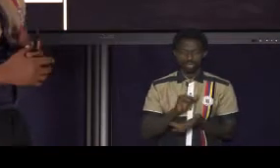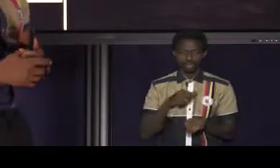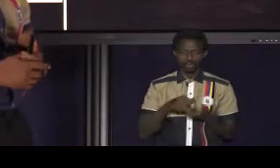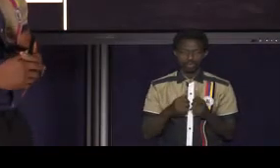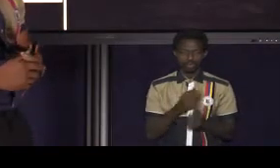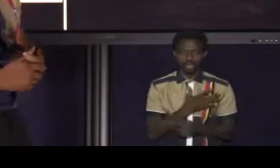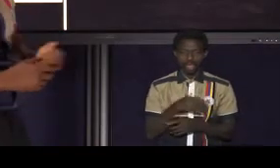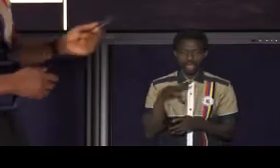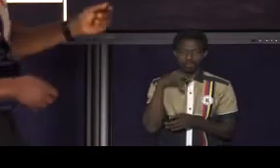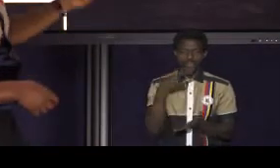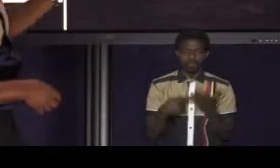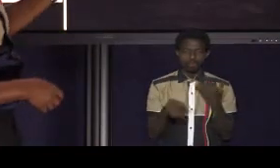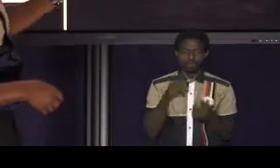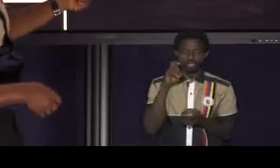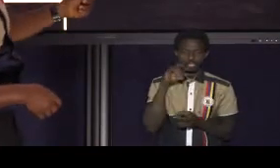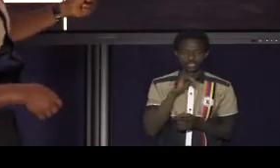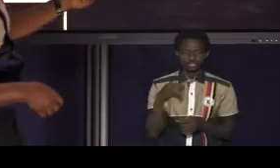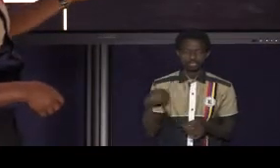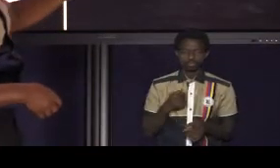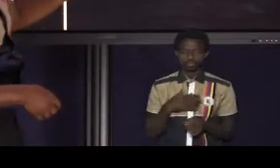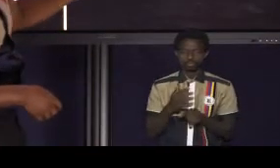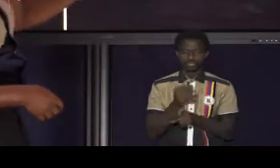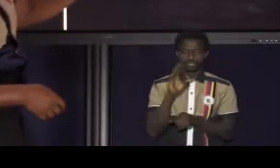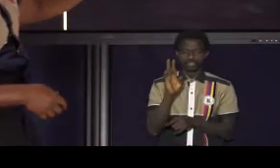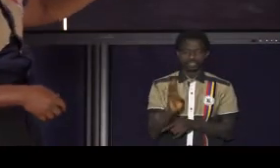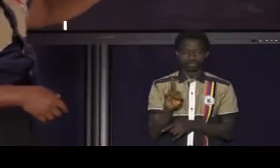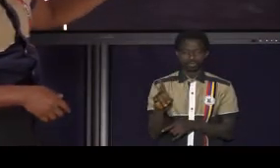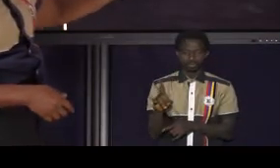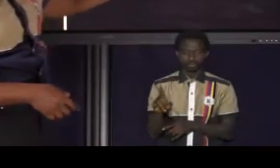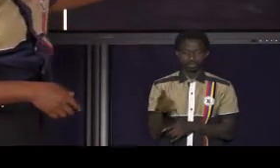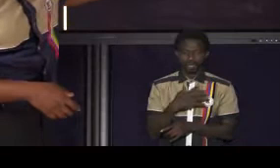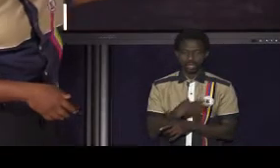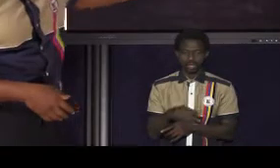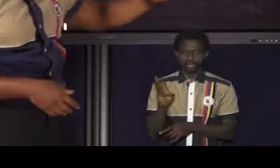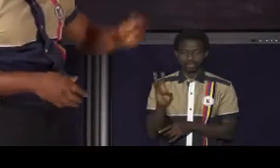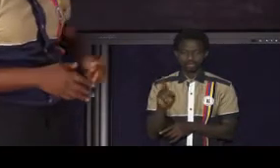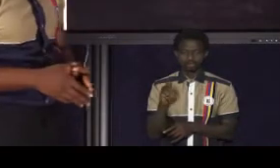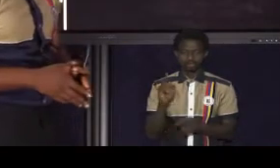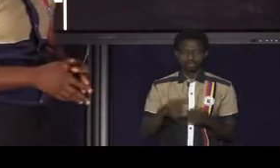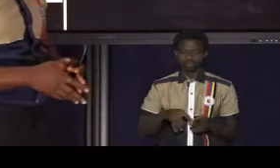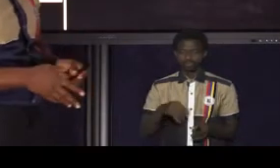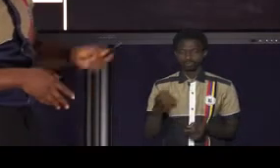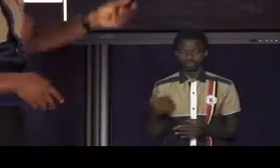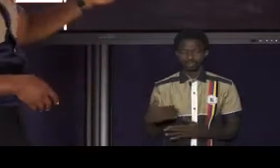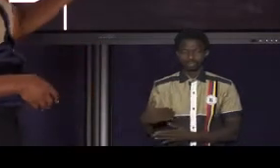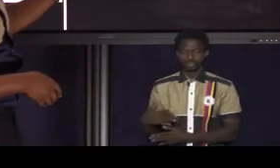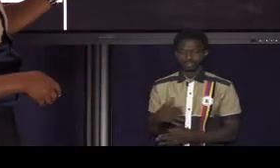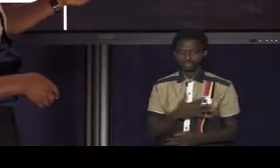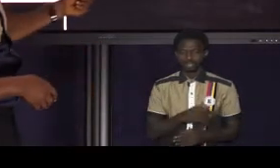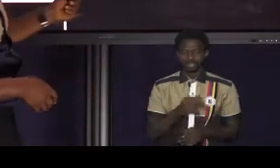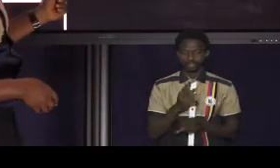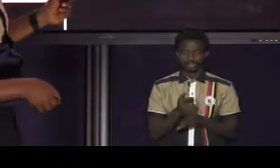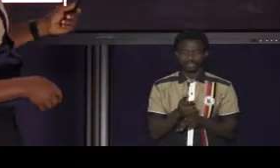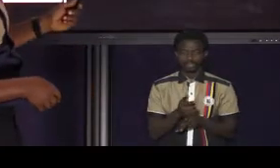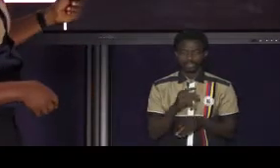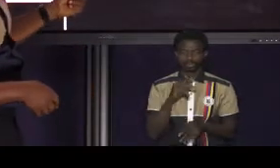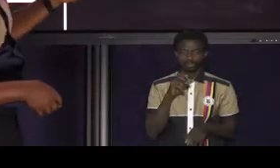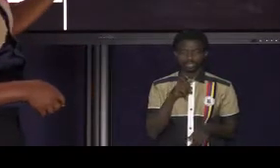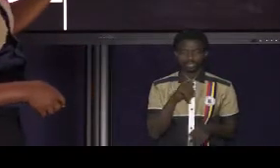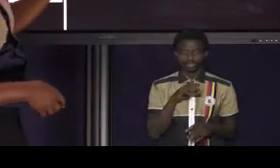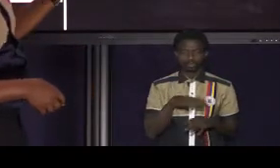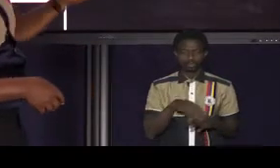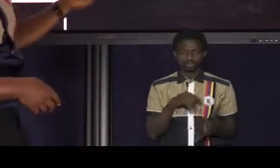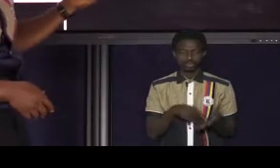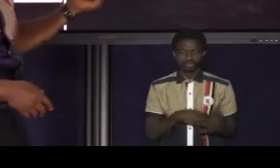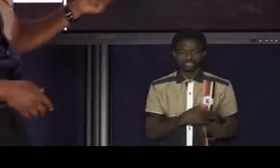can find what x is. So we take 71 and 61 to the other side where you have the numbers, and you keep x on this side.